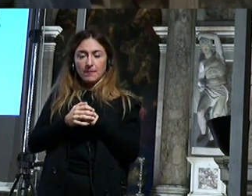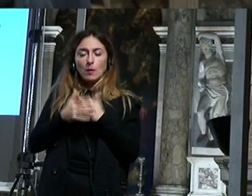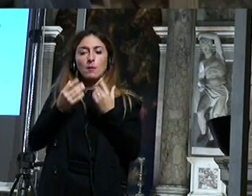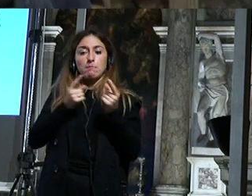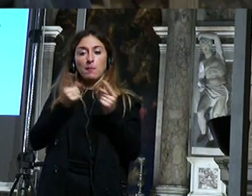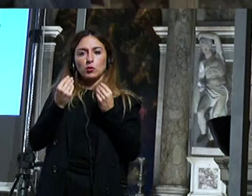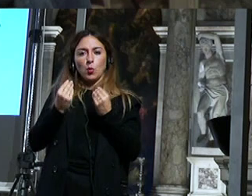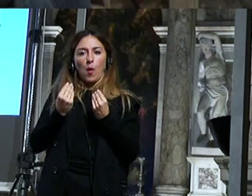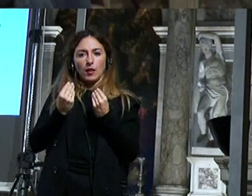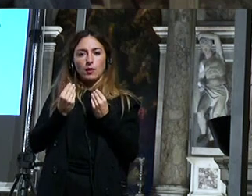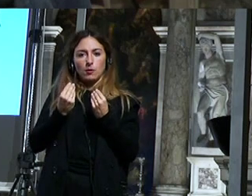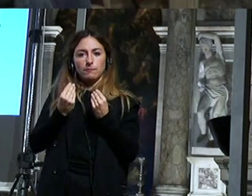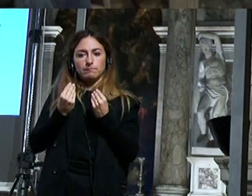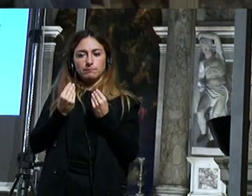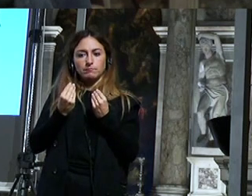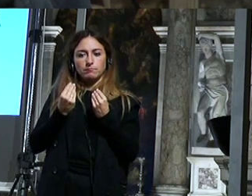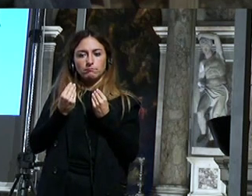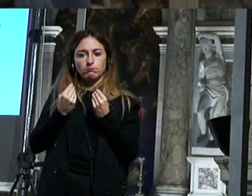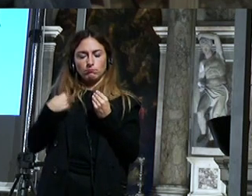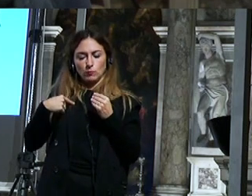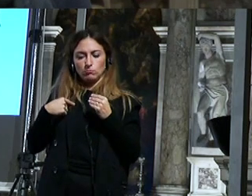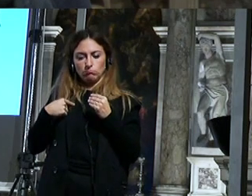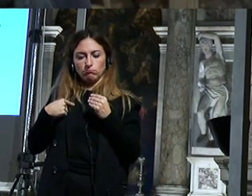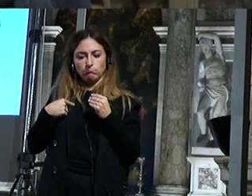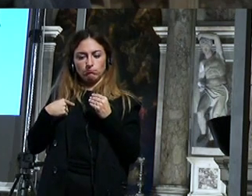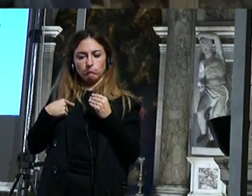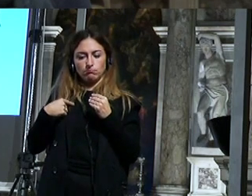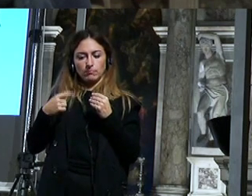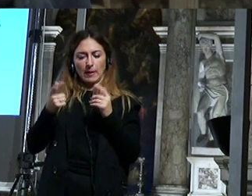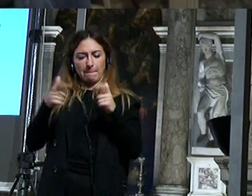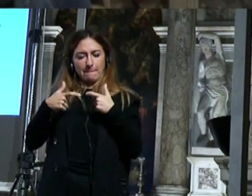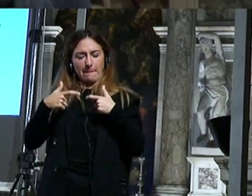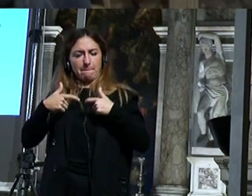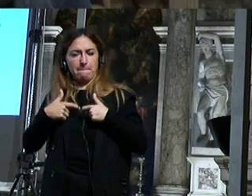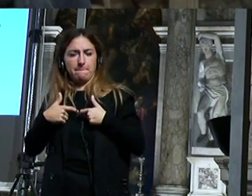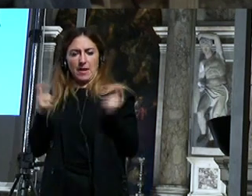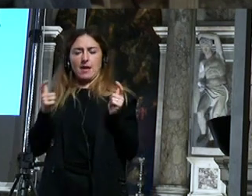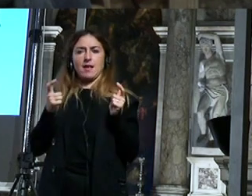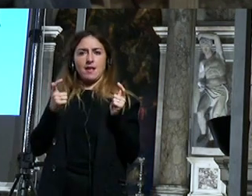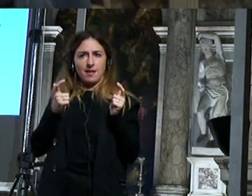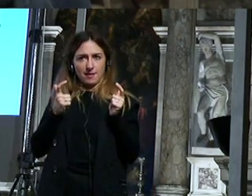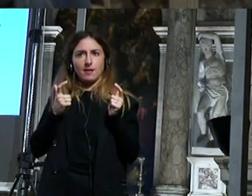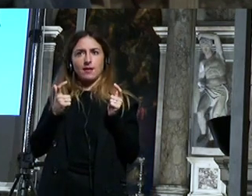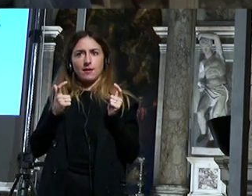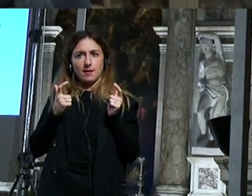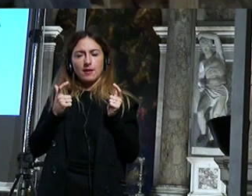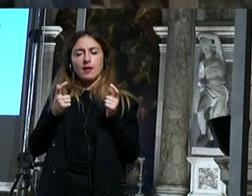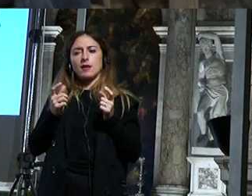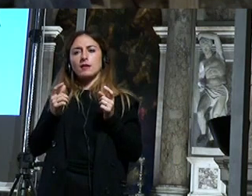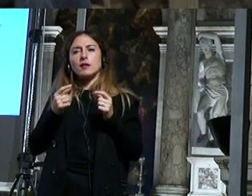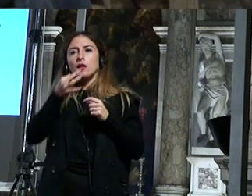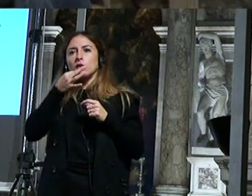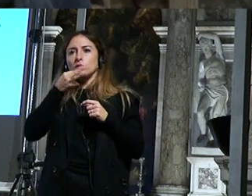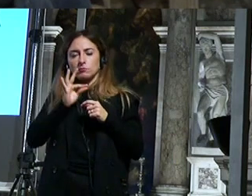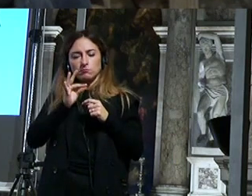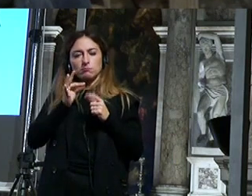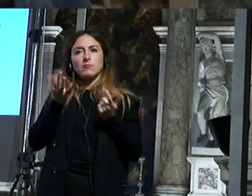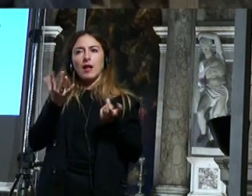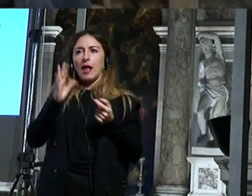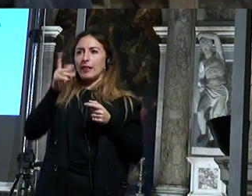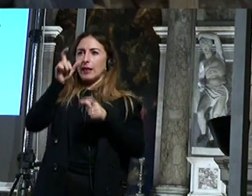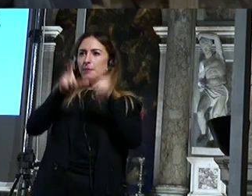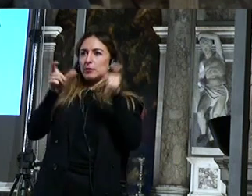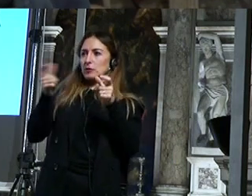which holds him or her in away from what they want to be, what they want to become,